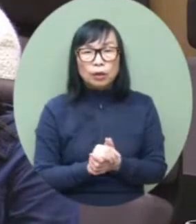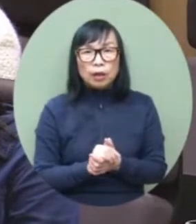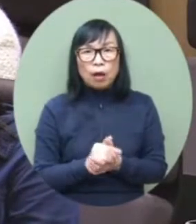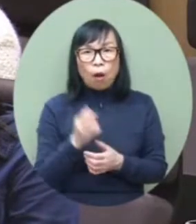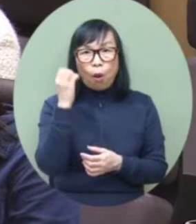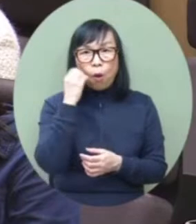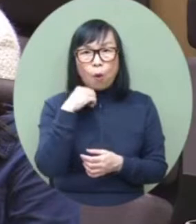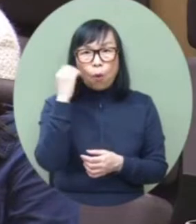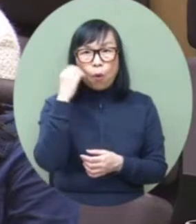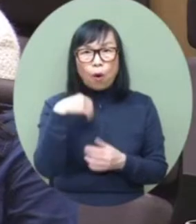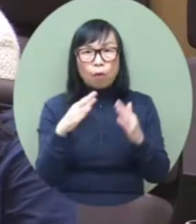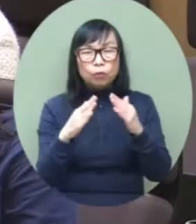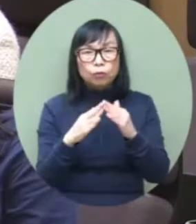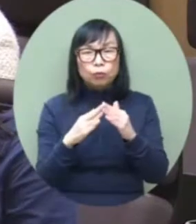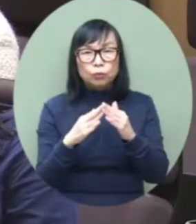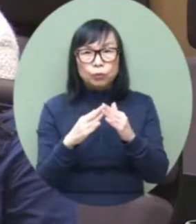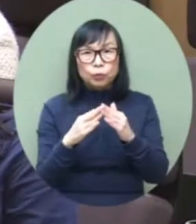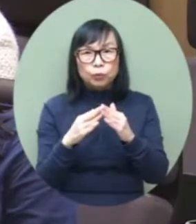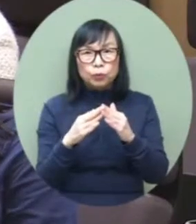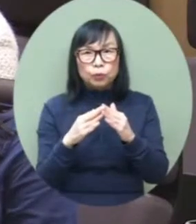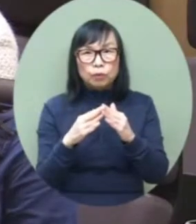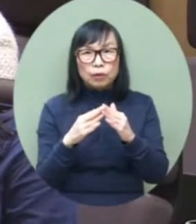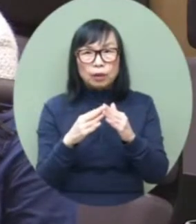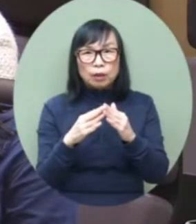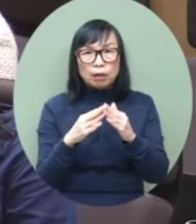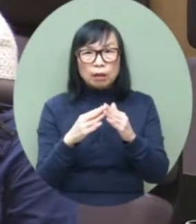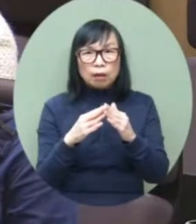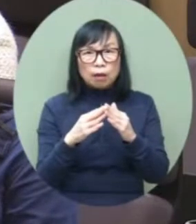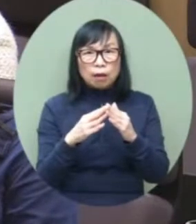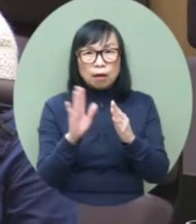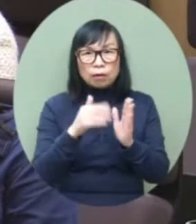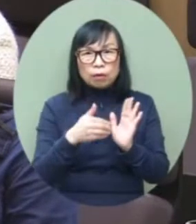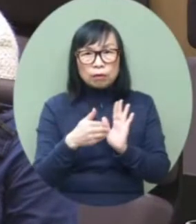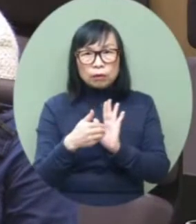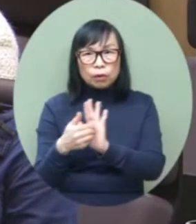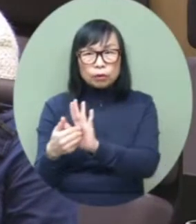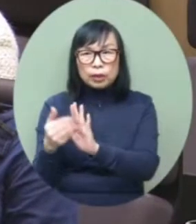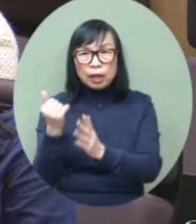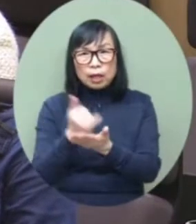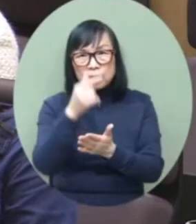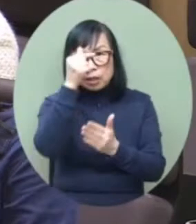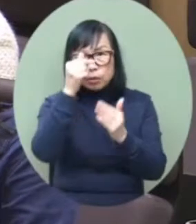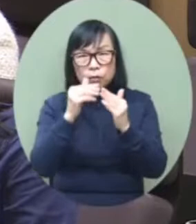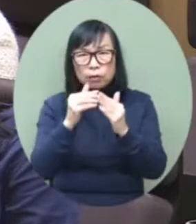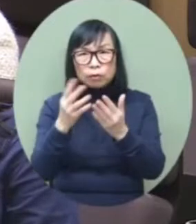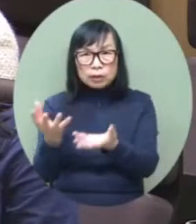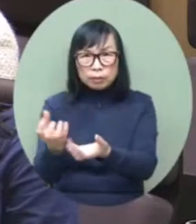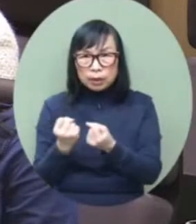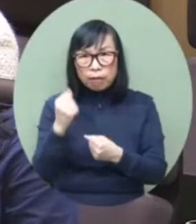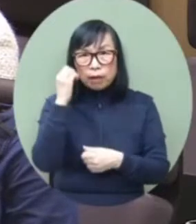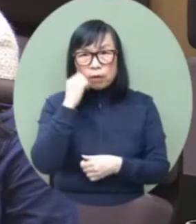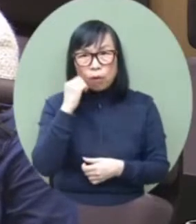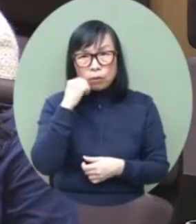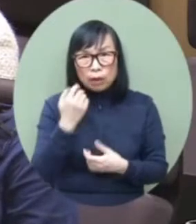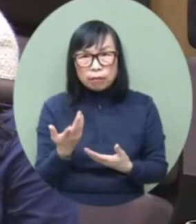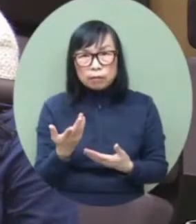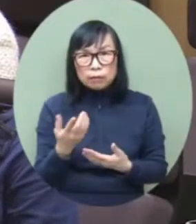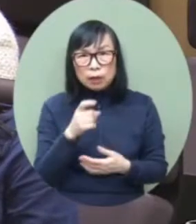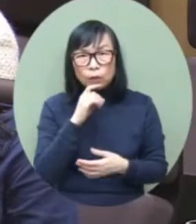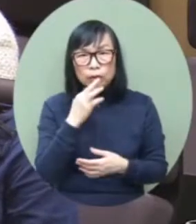take back the elderly patients from public hospitals. So how many such cases are there, and did